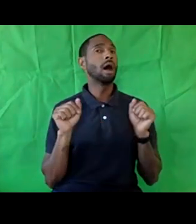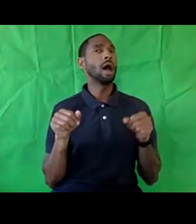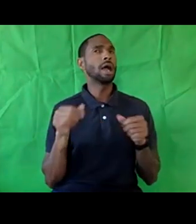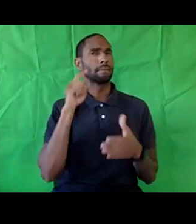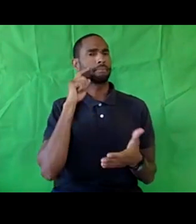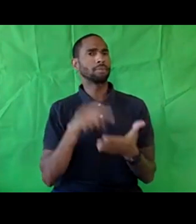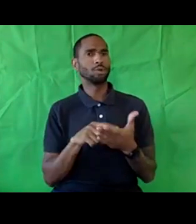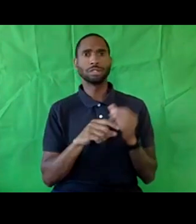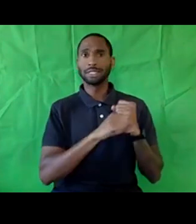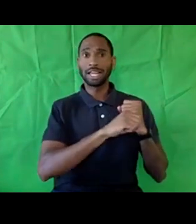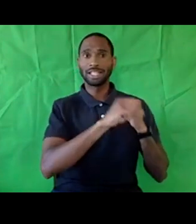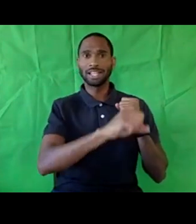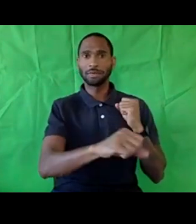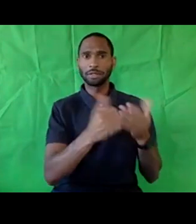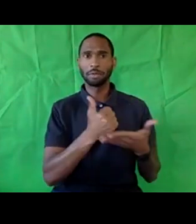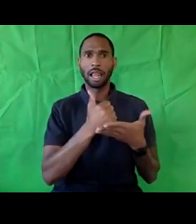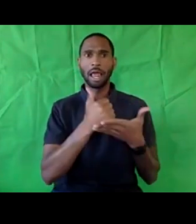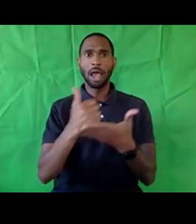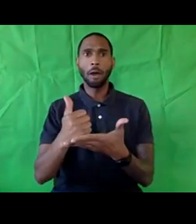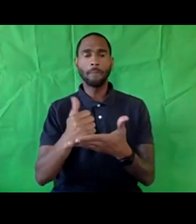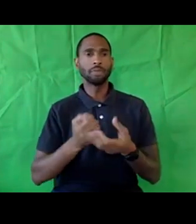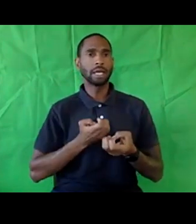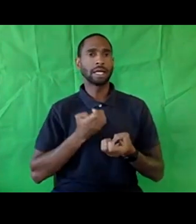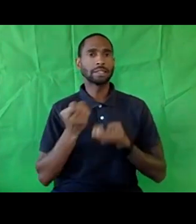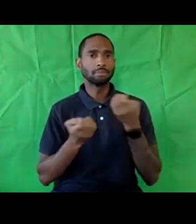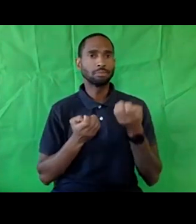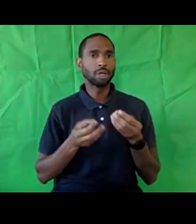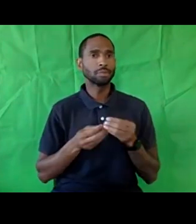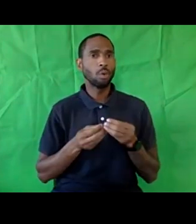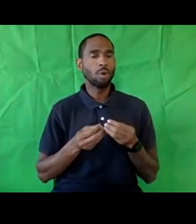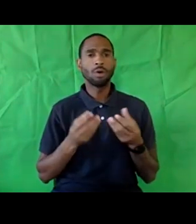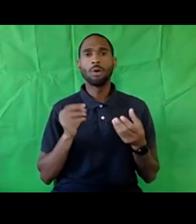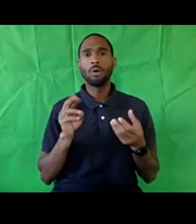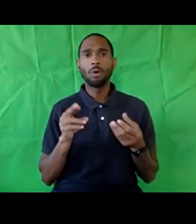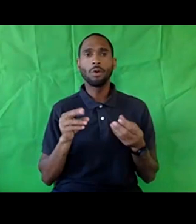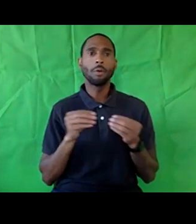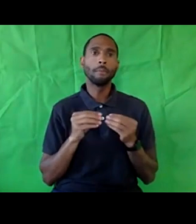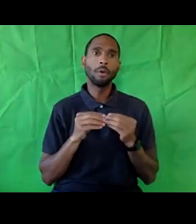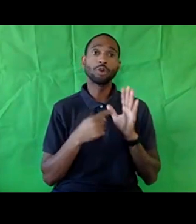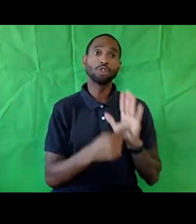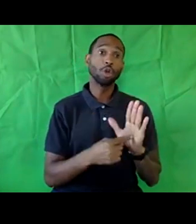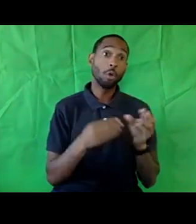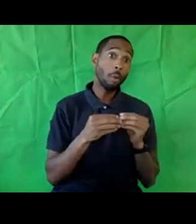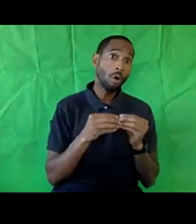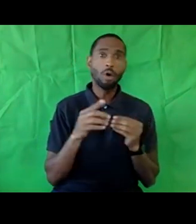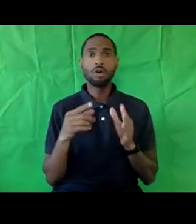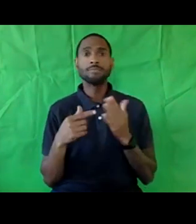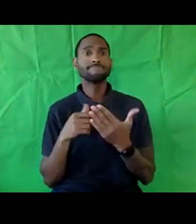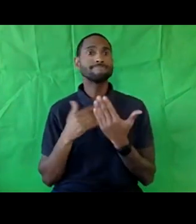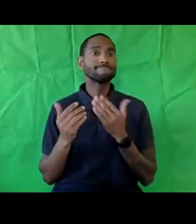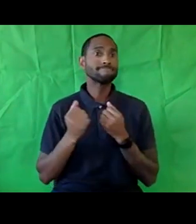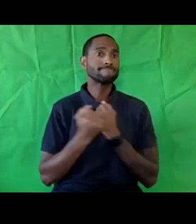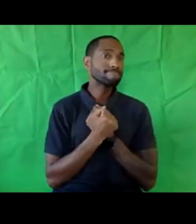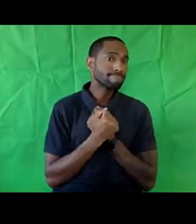the exaggeration really helps to like just express more, or, a lot more or a lot less, to control